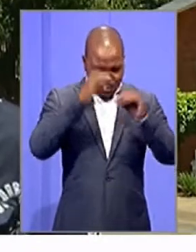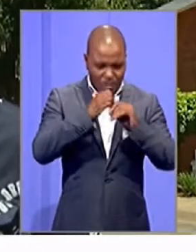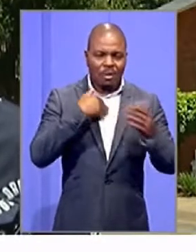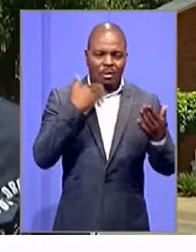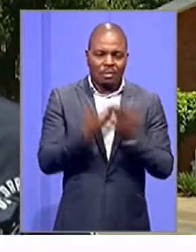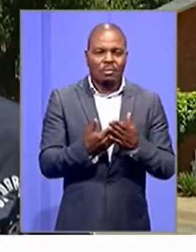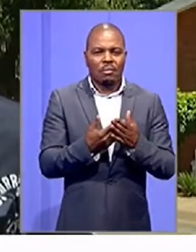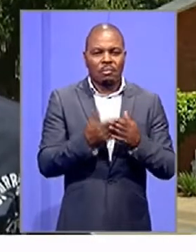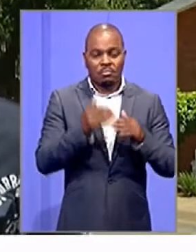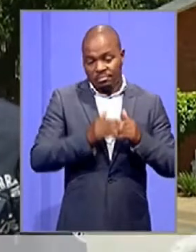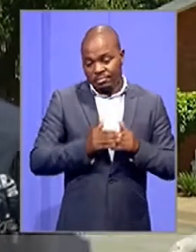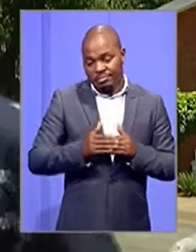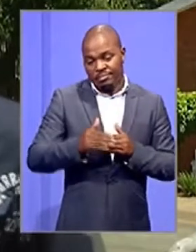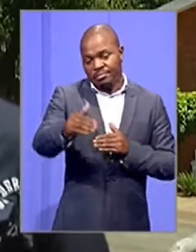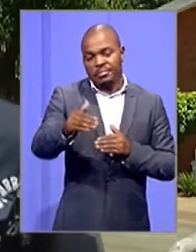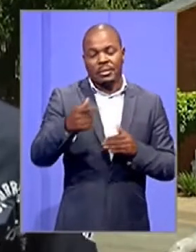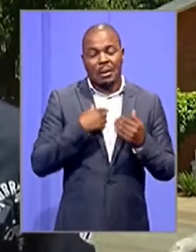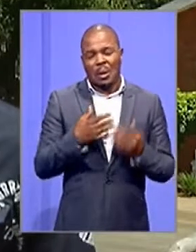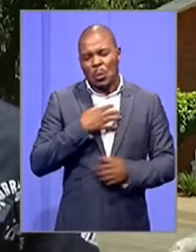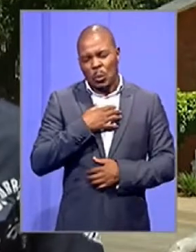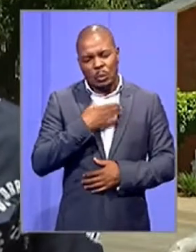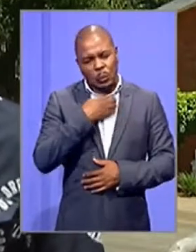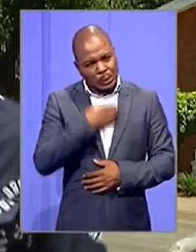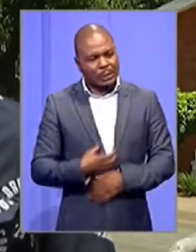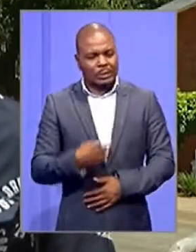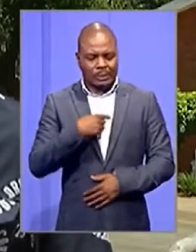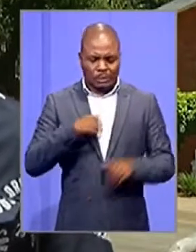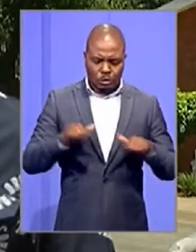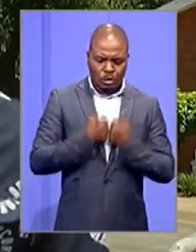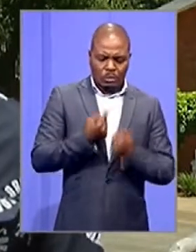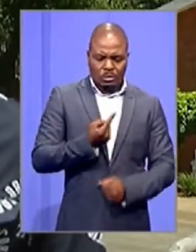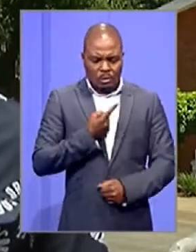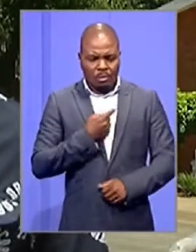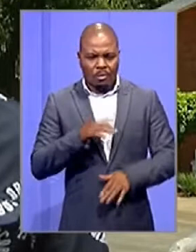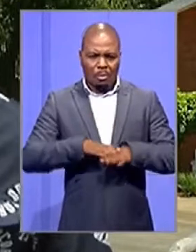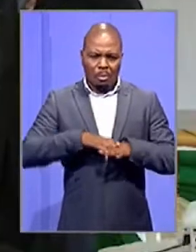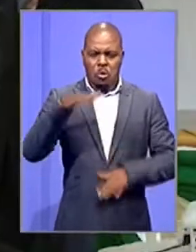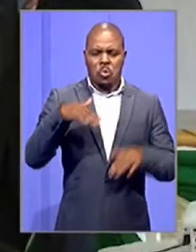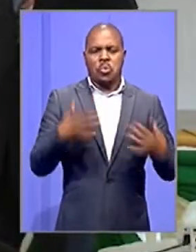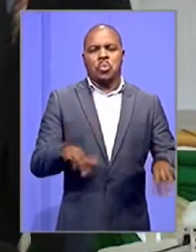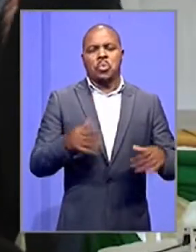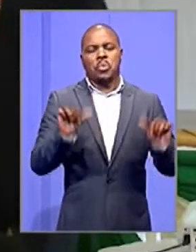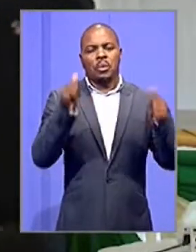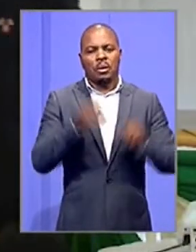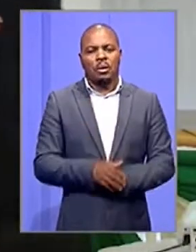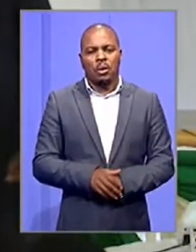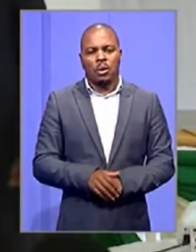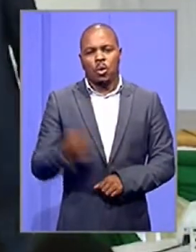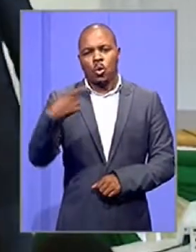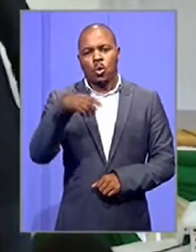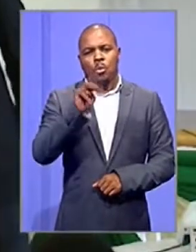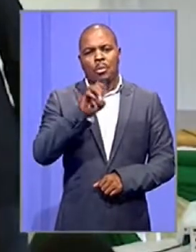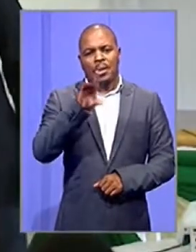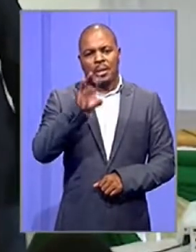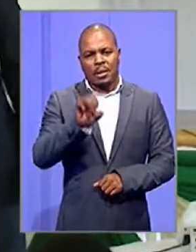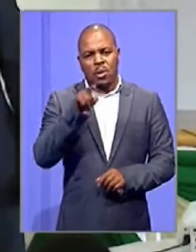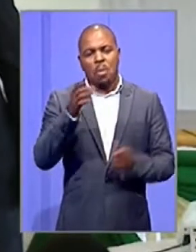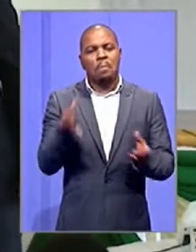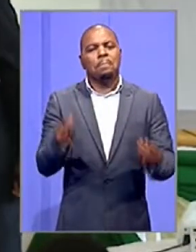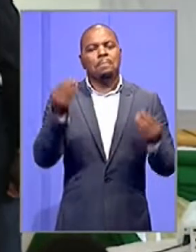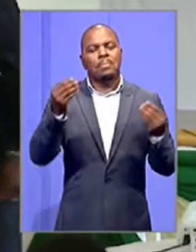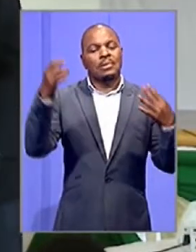moving forward I wish I can challenge myself to do something exceptional. Sefundo Kumete o atlegile ka ditlhora tse